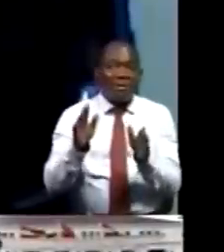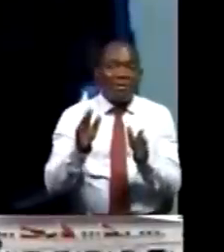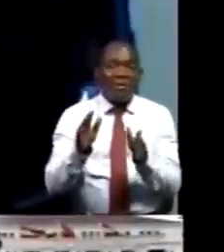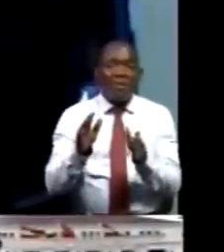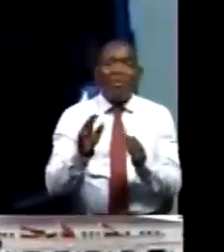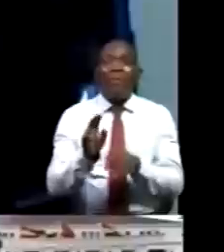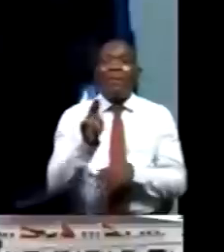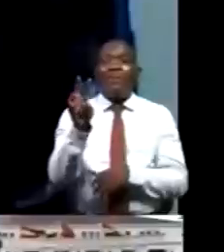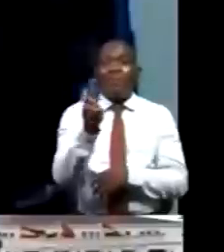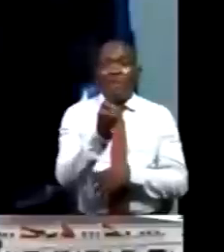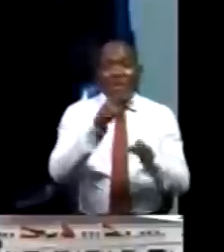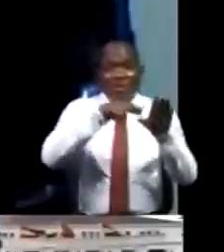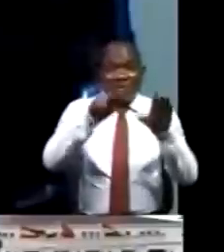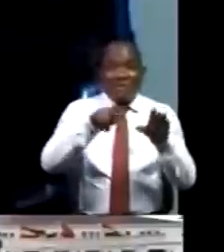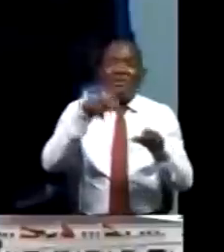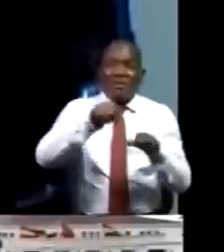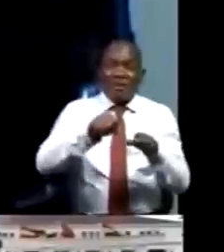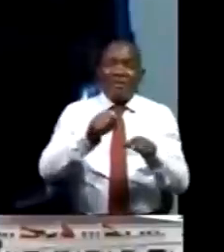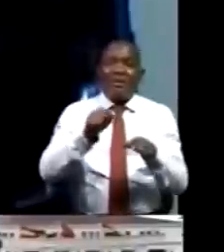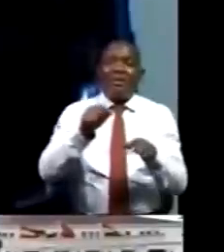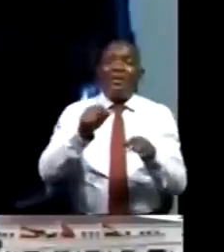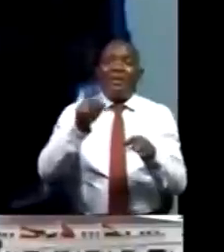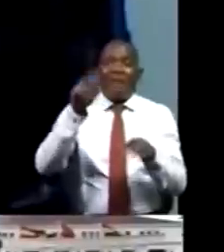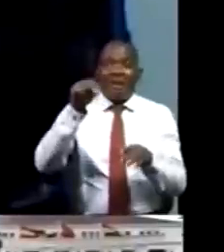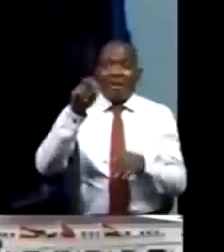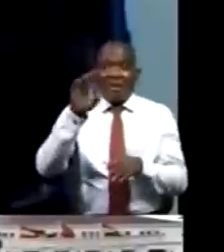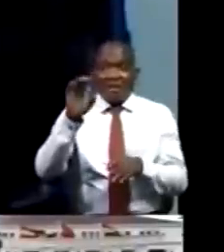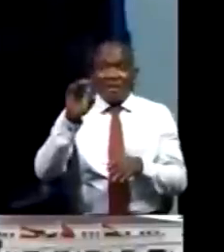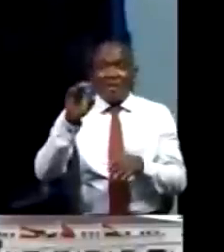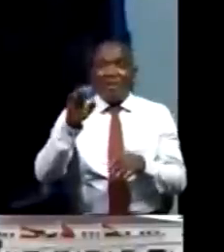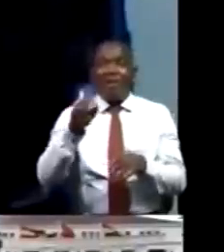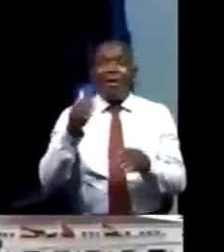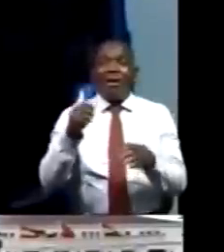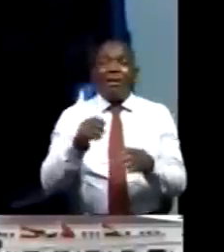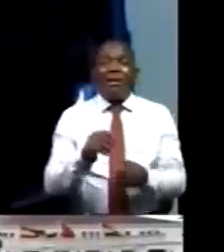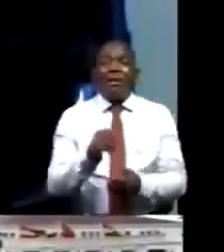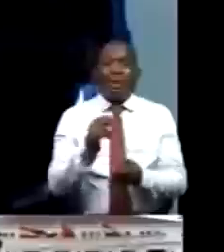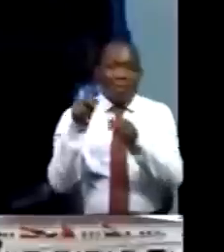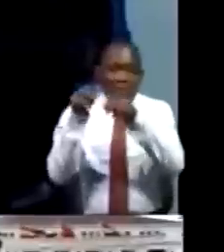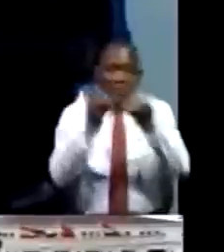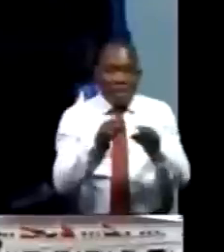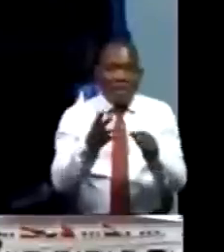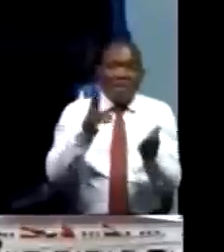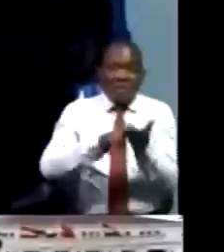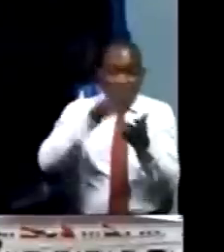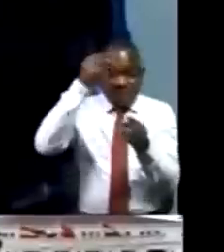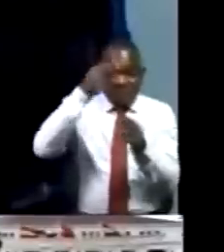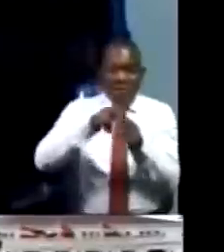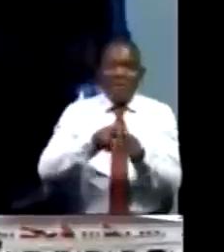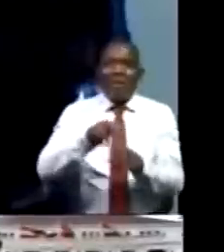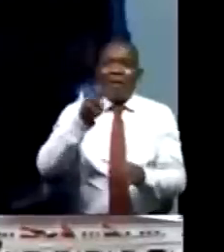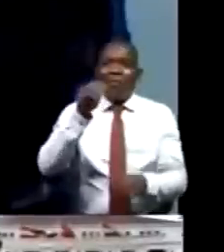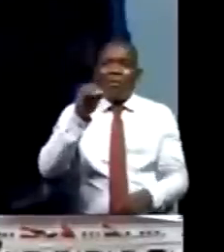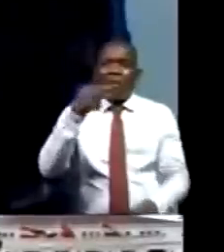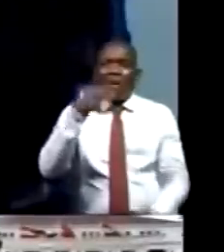The Upper West Region, yes, the please, NDC agent, in the person of Mohammed